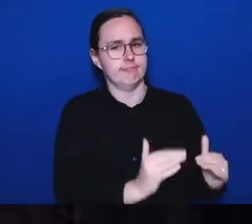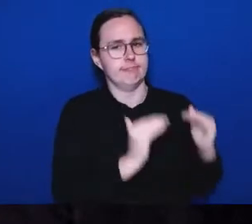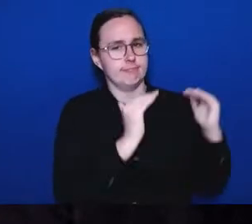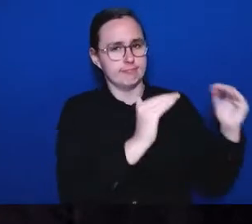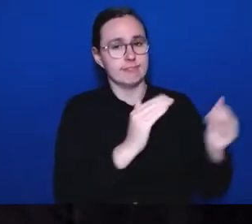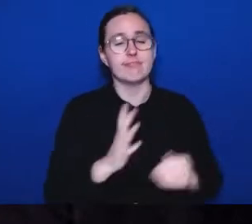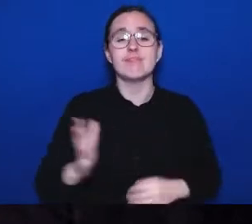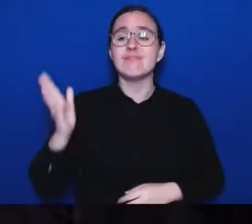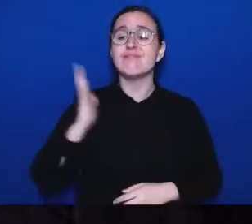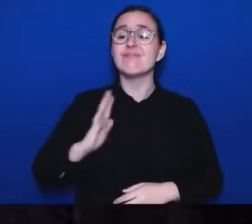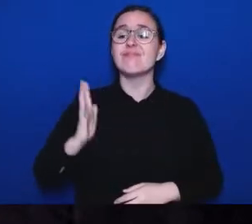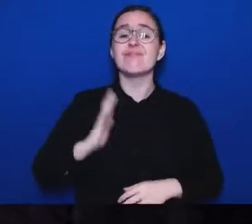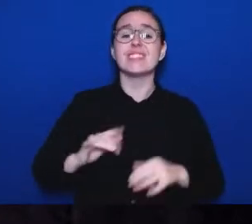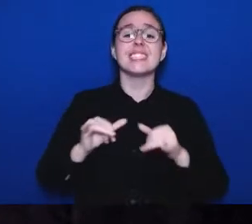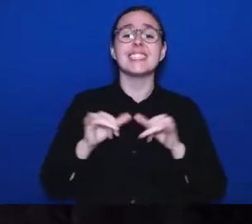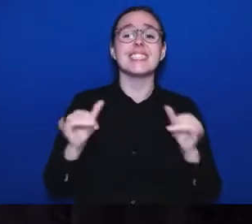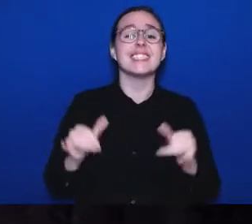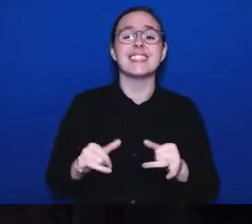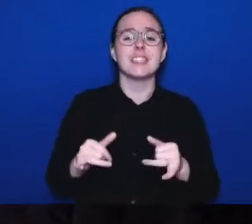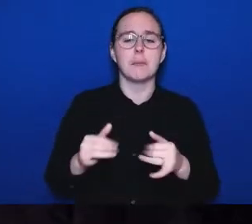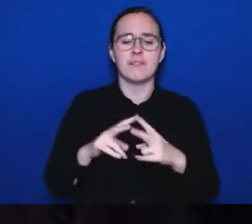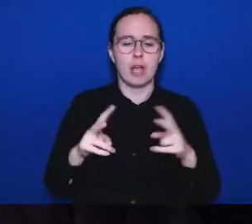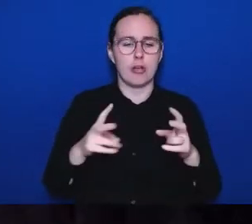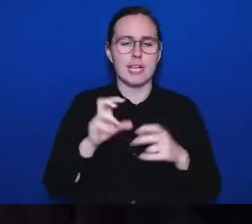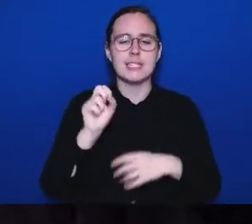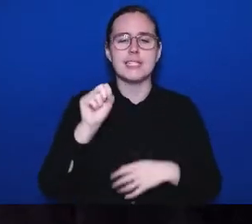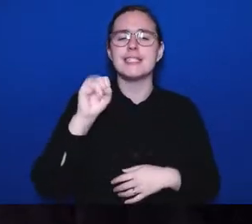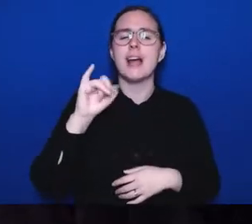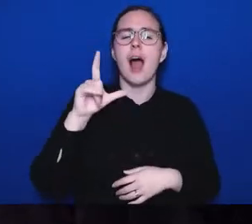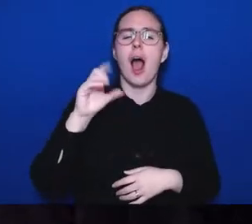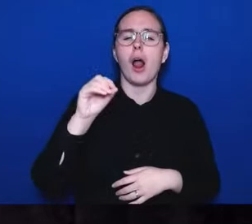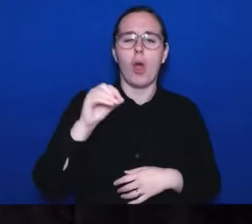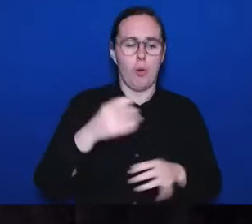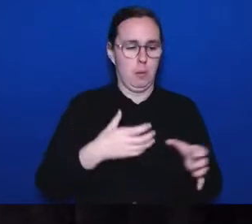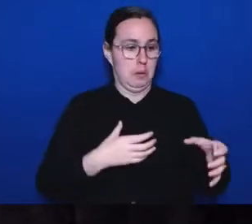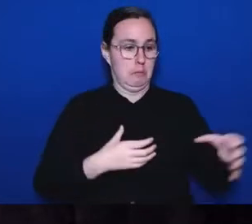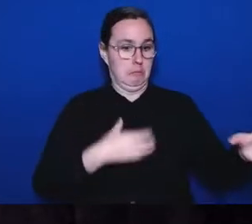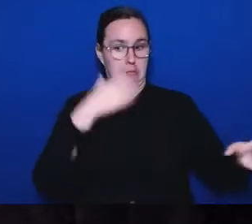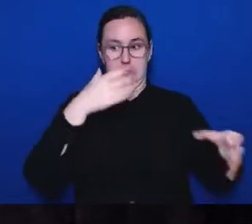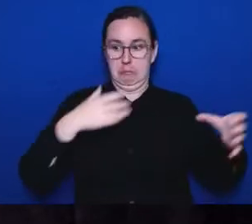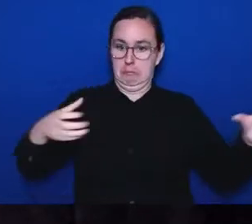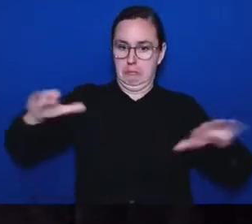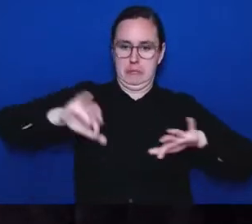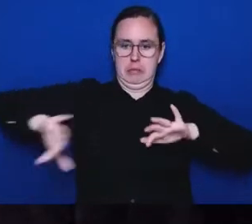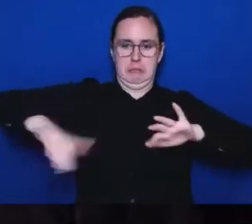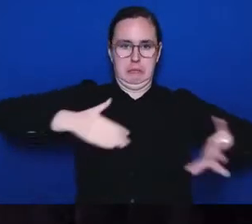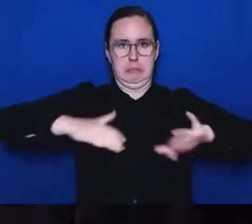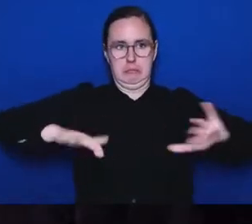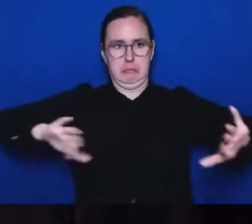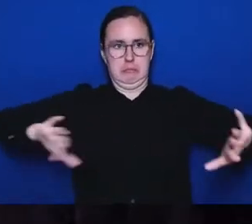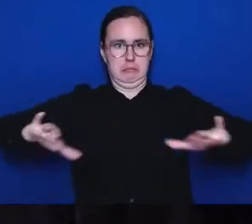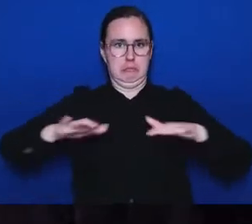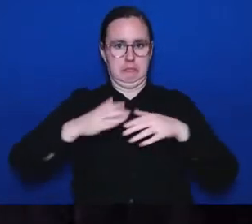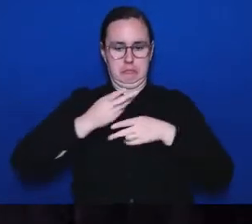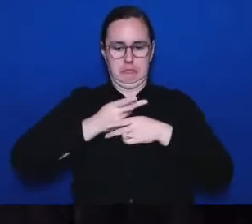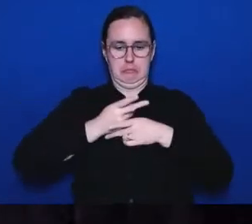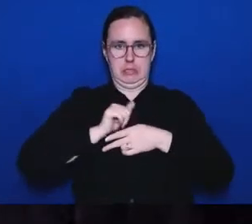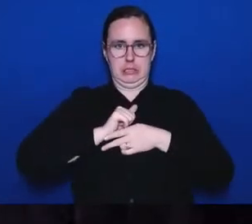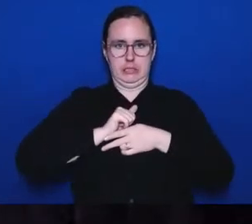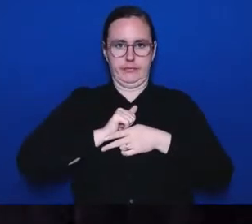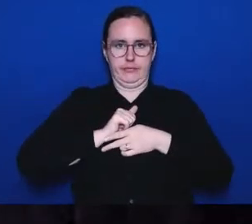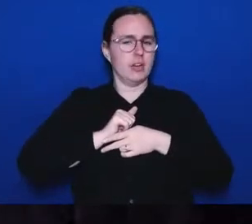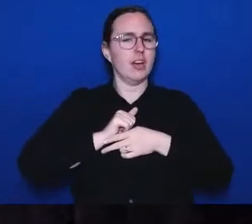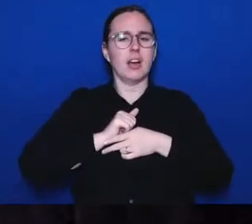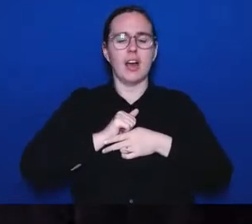a deal. This is an agreement with doctors that I think promotes primary care, promotes